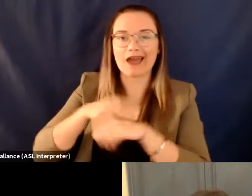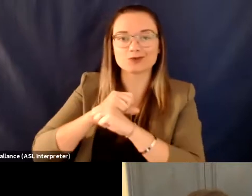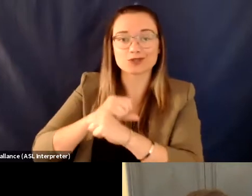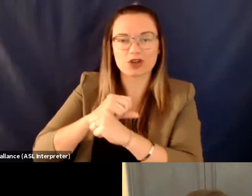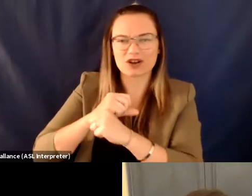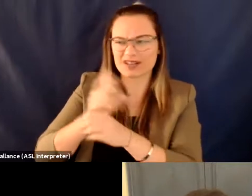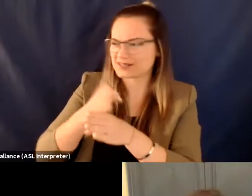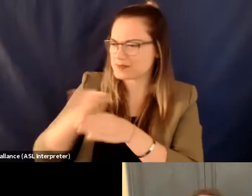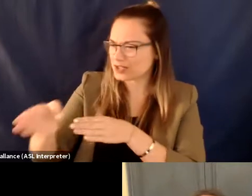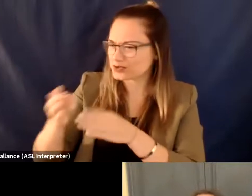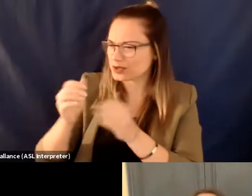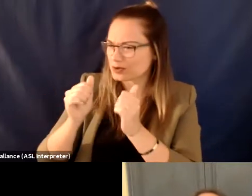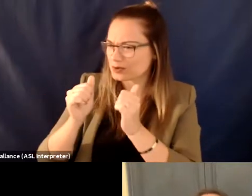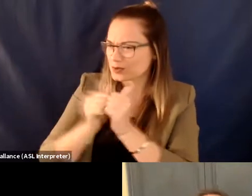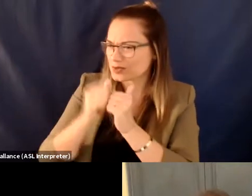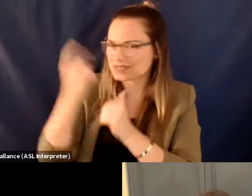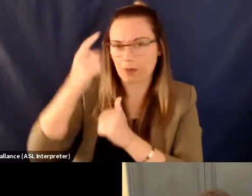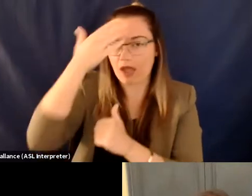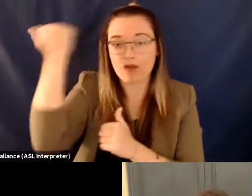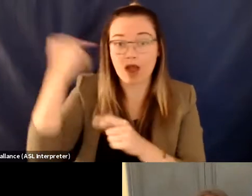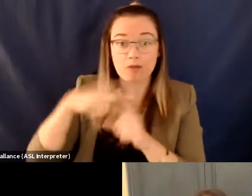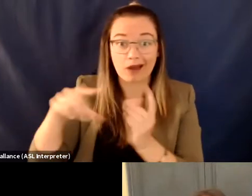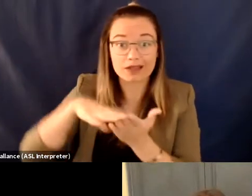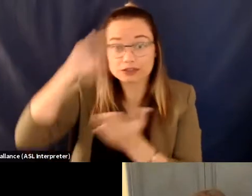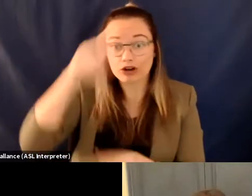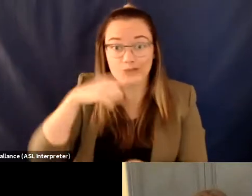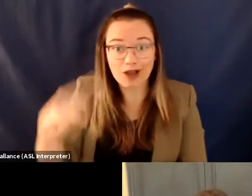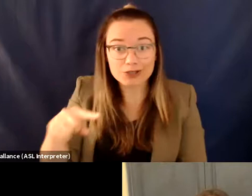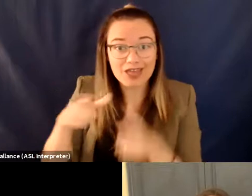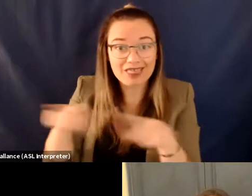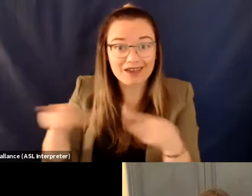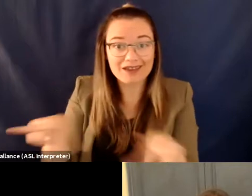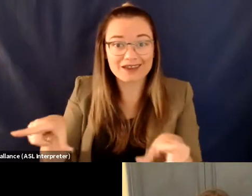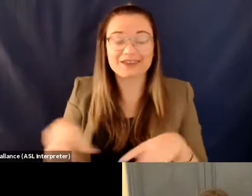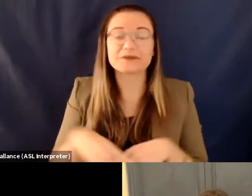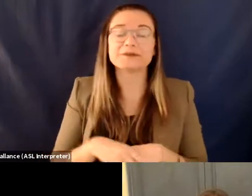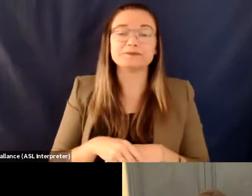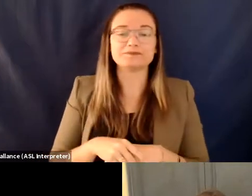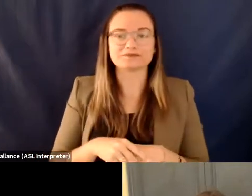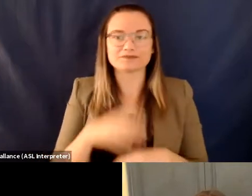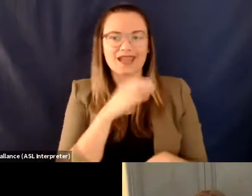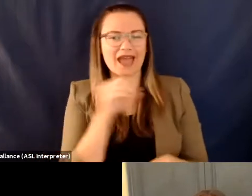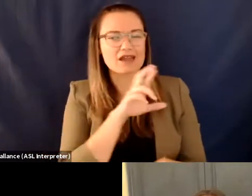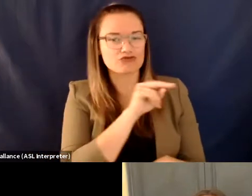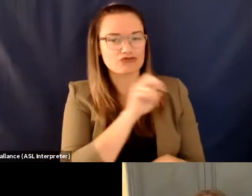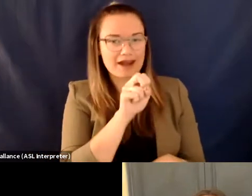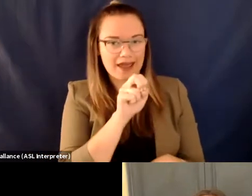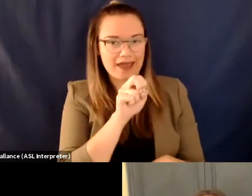in, I forget, but anyway, he's learning Russian. And then Renee